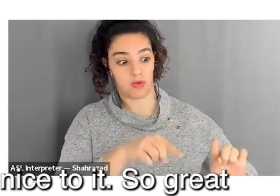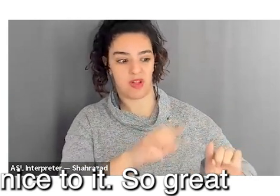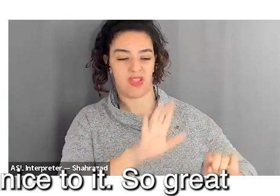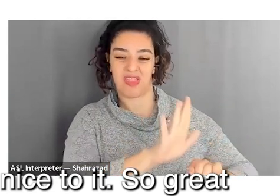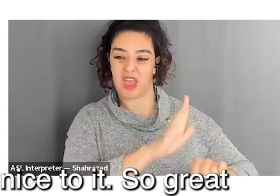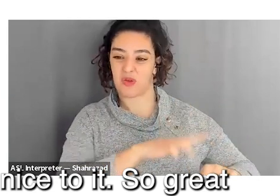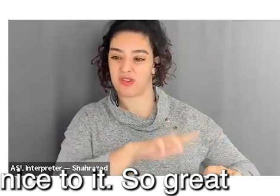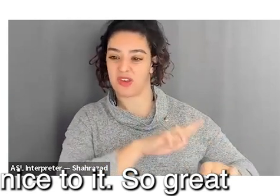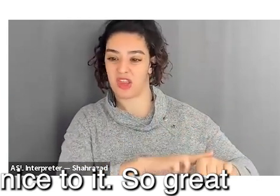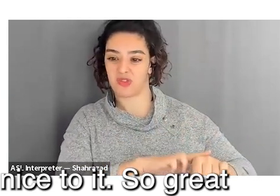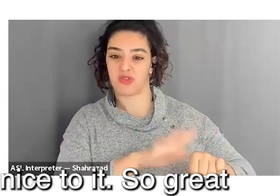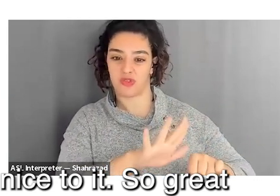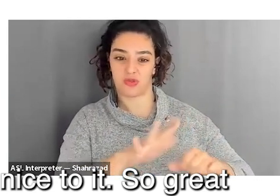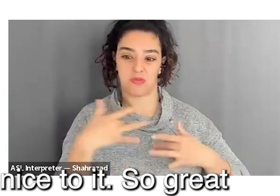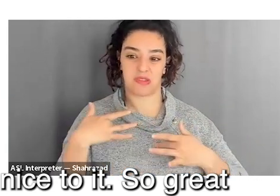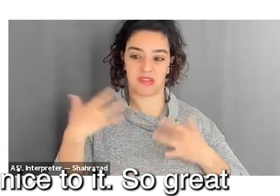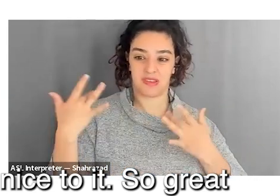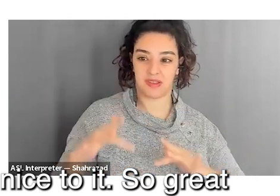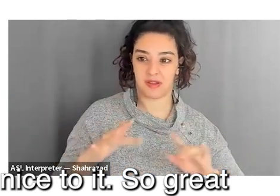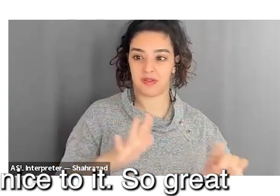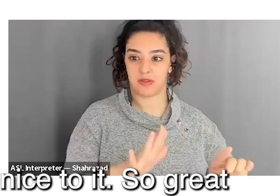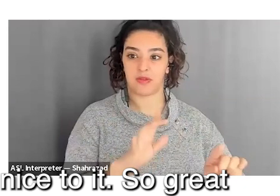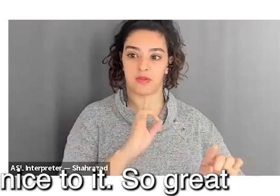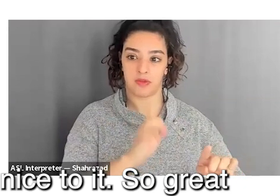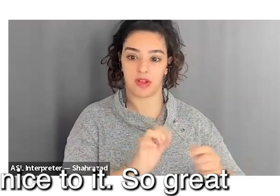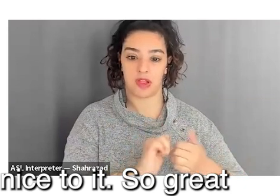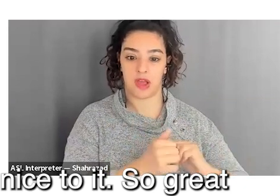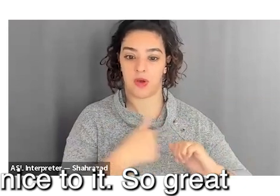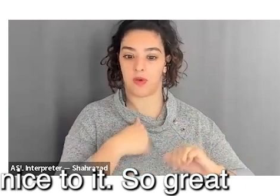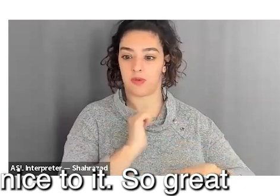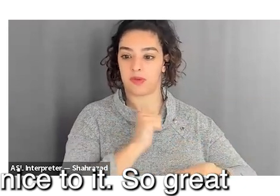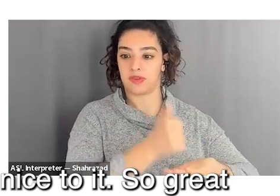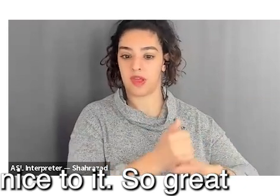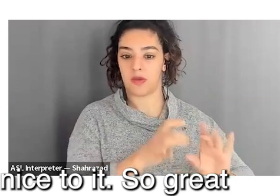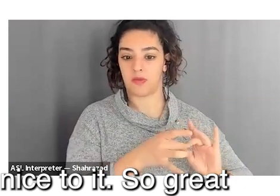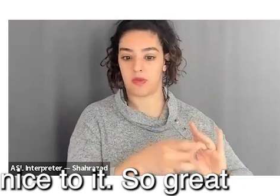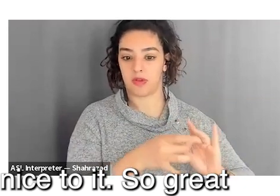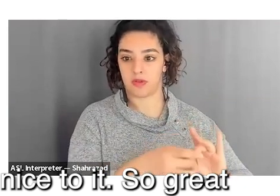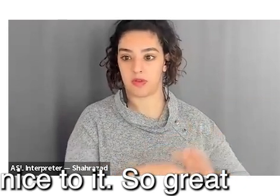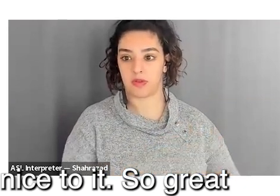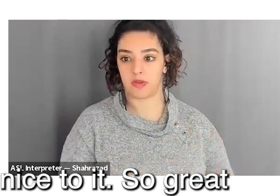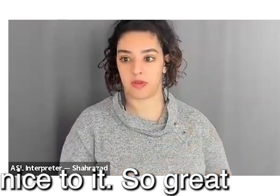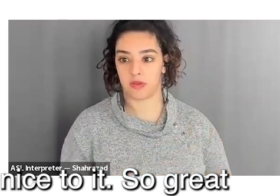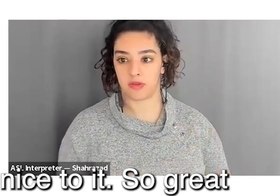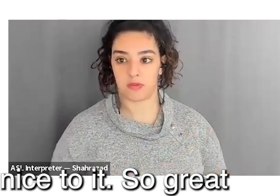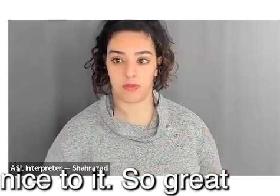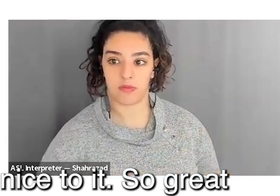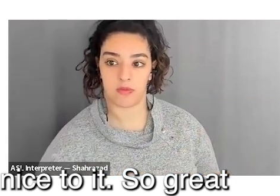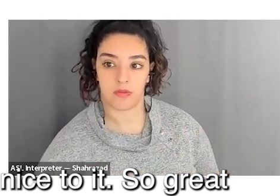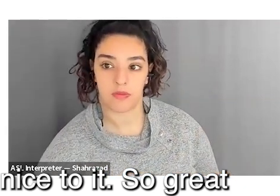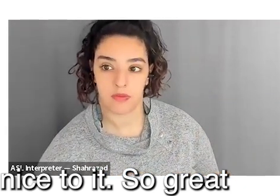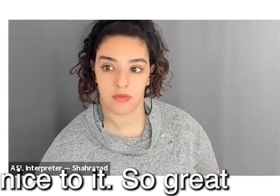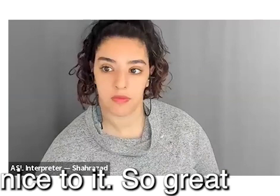really embrace it, embrace the way. So a great example, a quick example of this is that if you